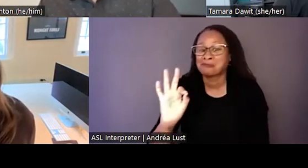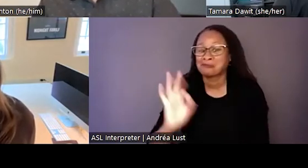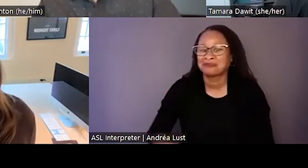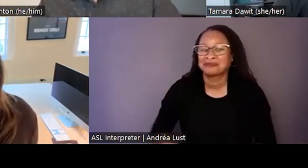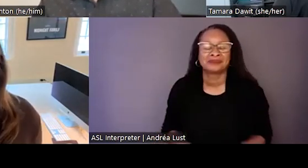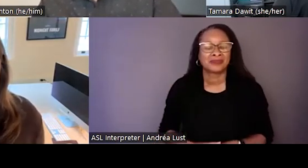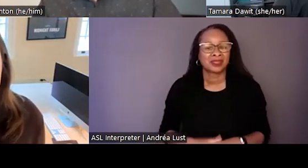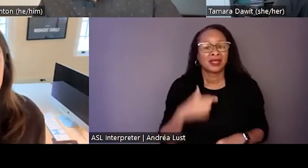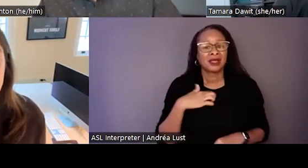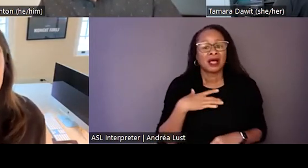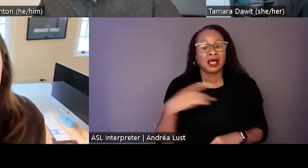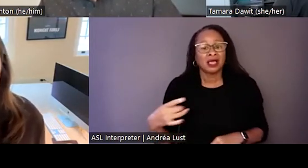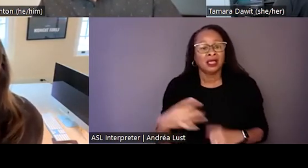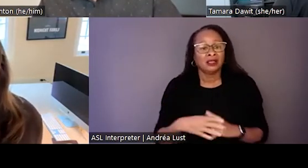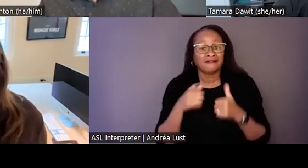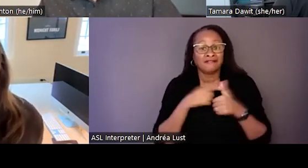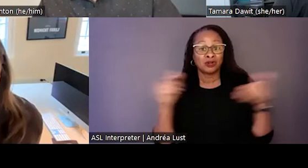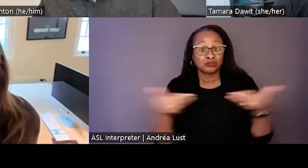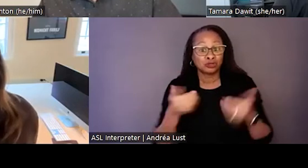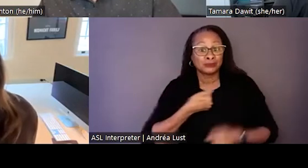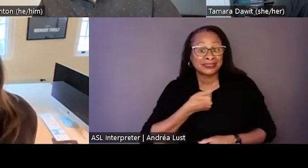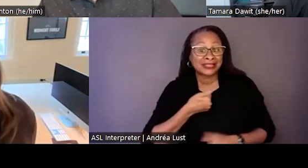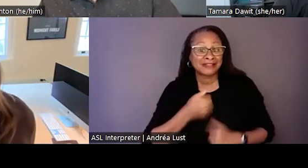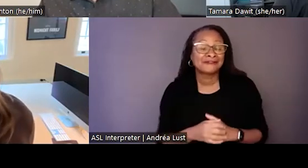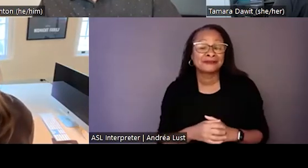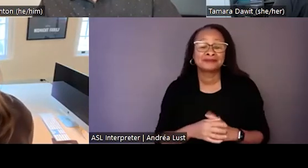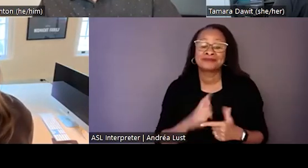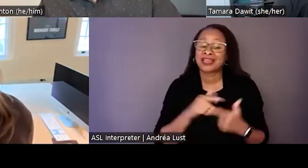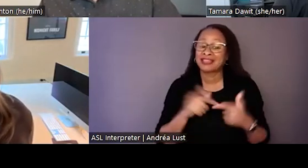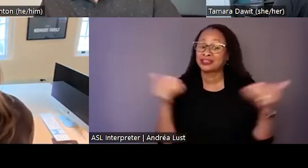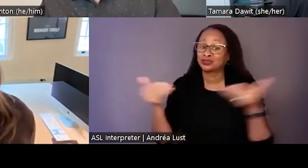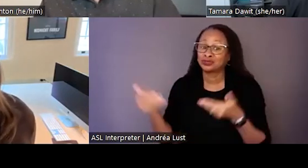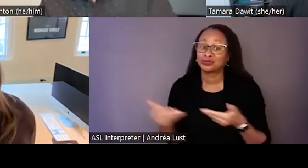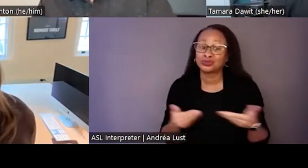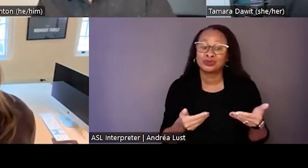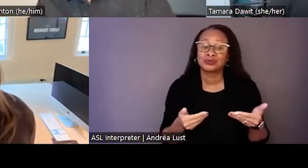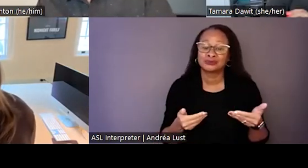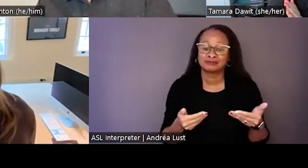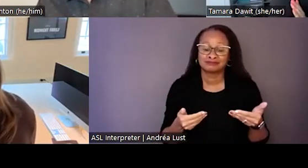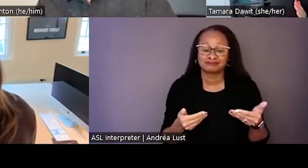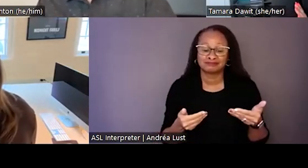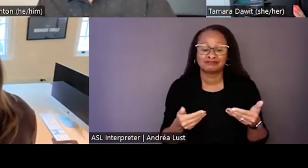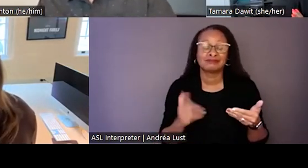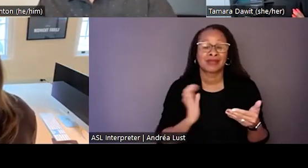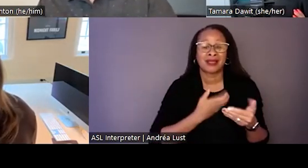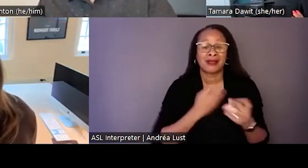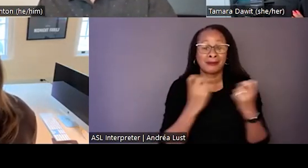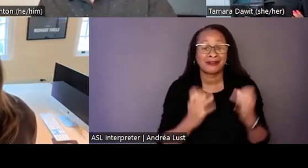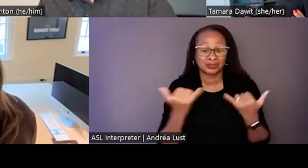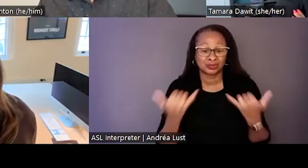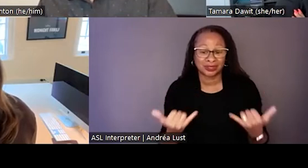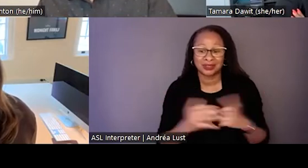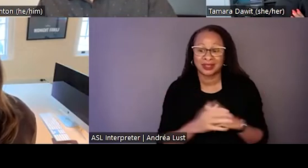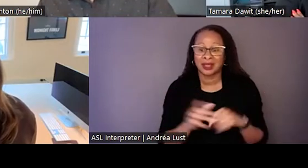I'd like to first of all introduce myself and then introduce our panelists today, and also